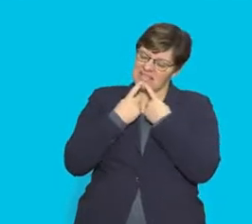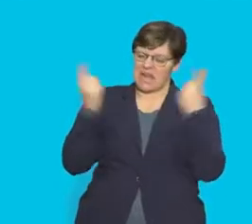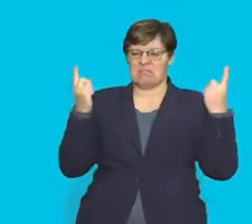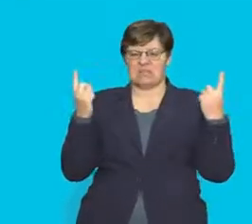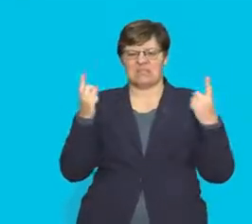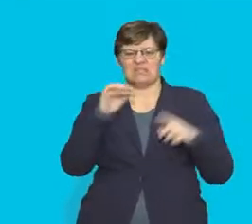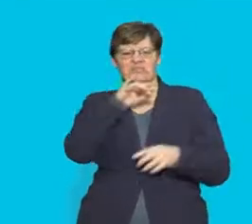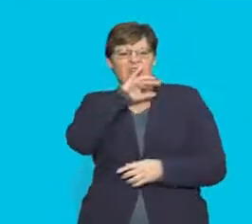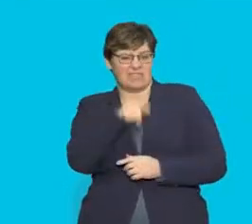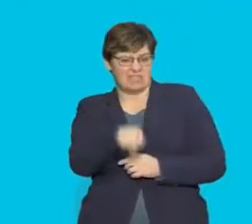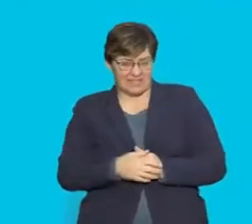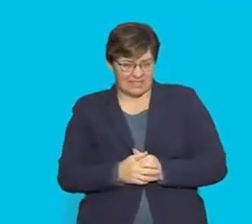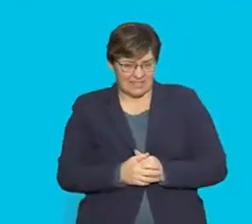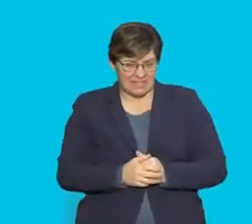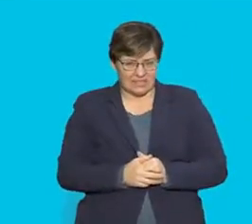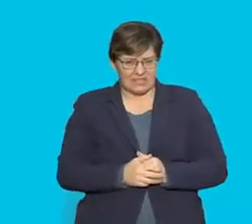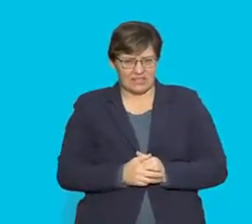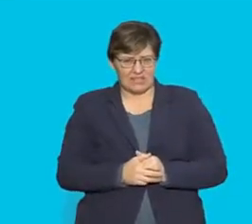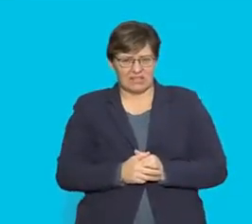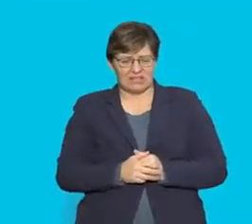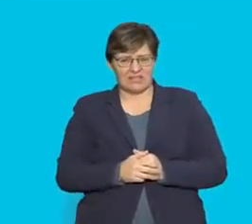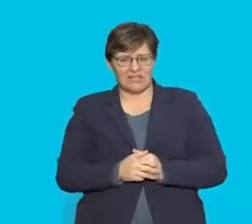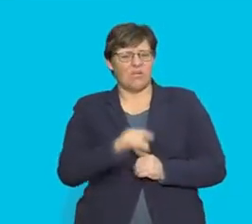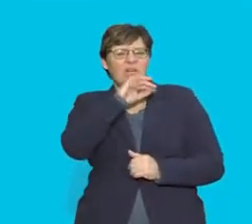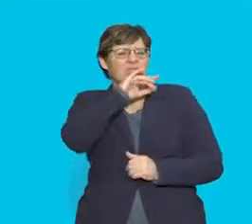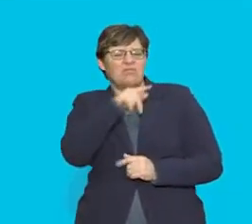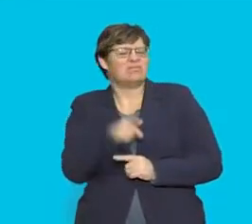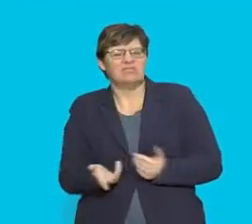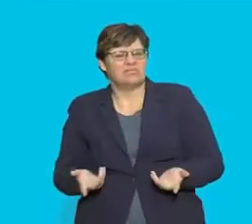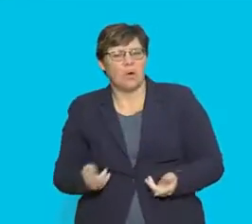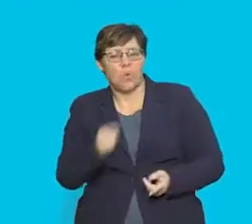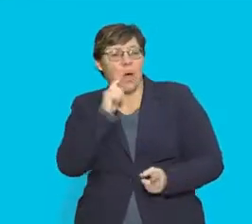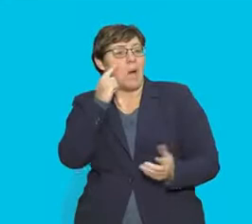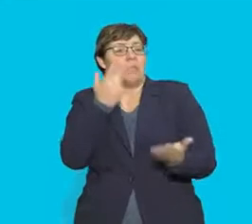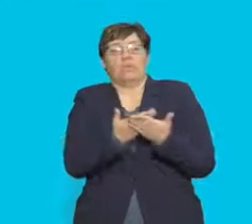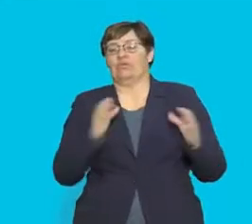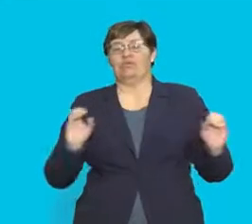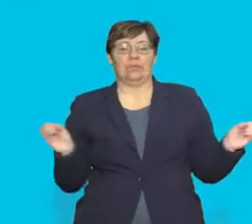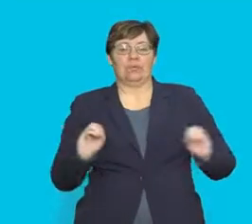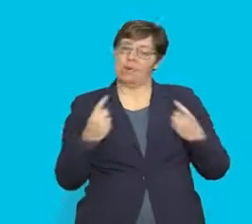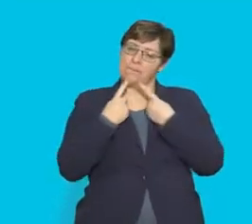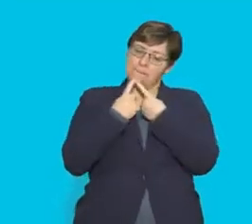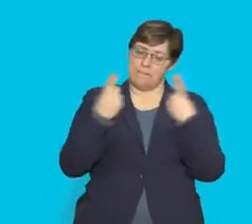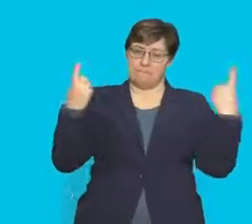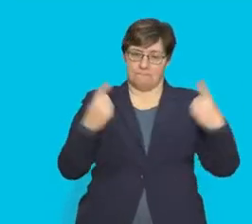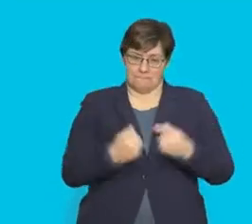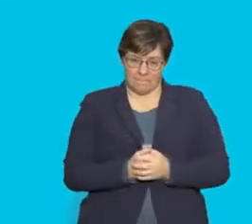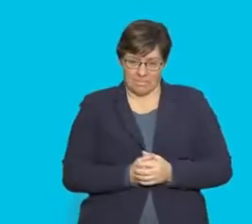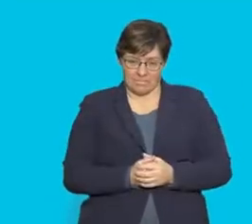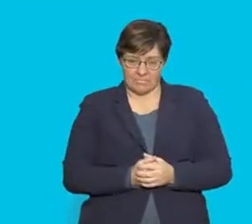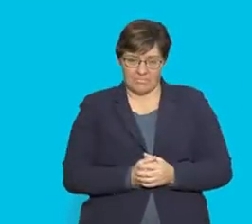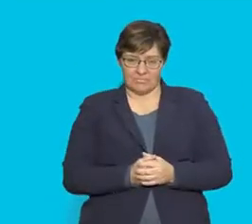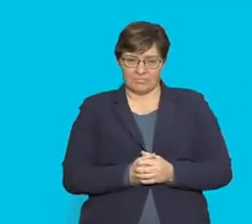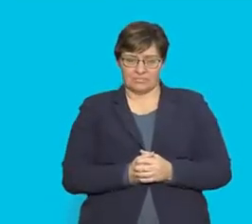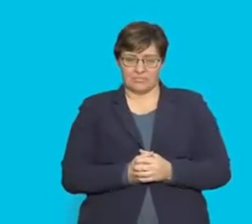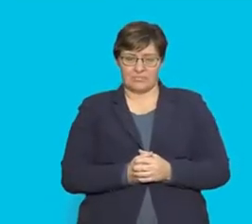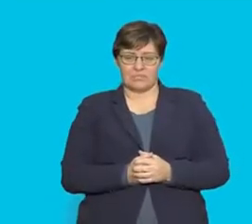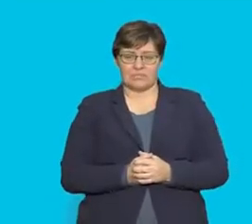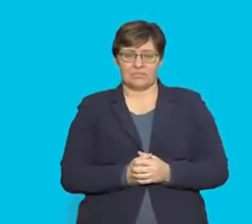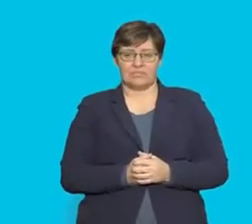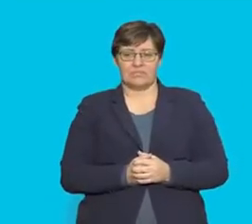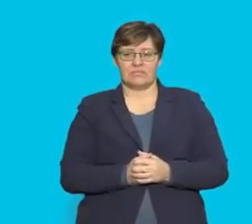why am I calling it rough? Because we don't have any proof of what we are making a statement of, right? So this is a claim. In